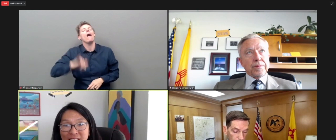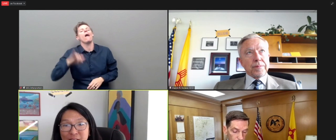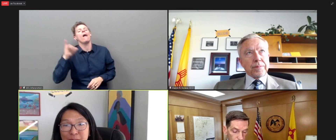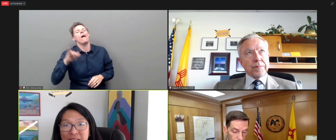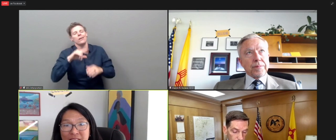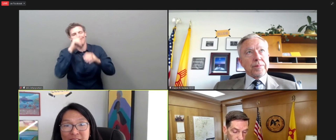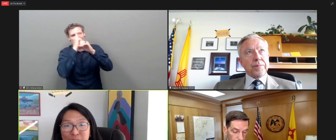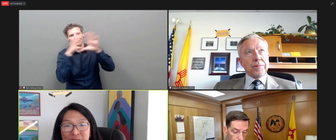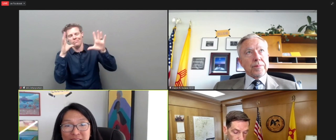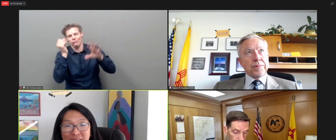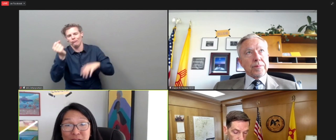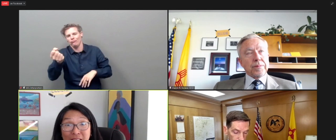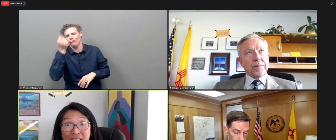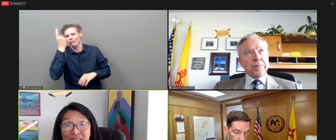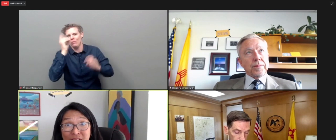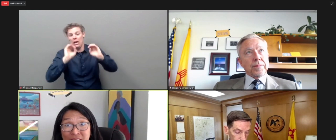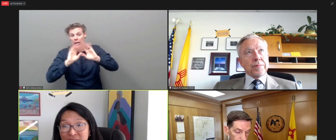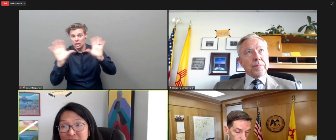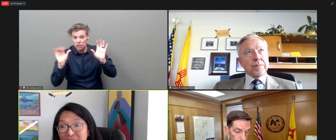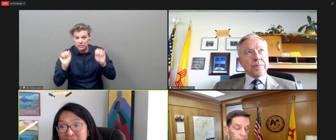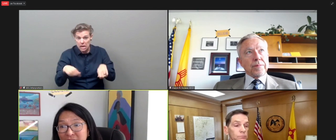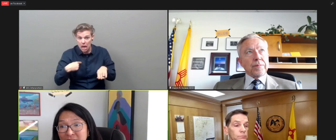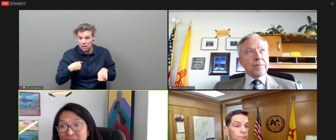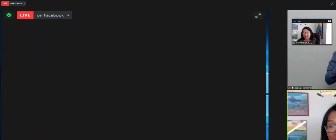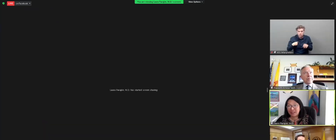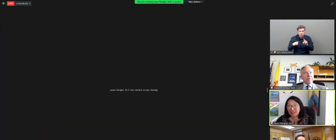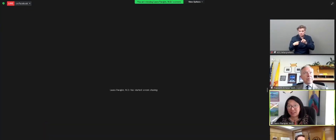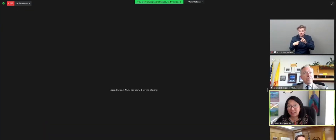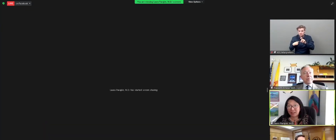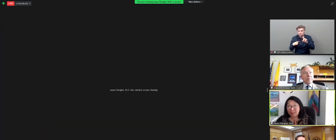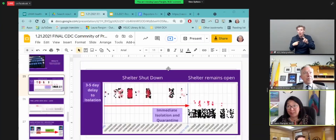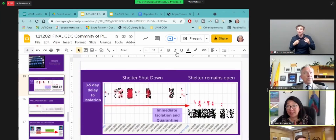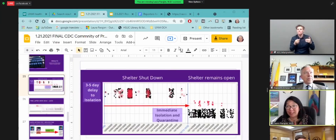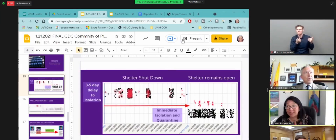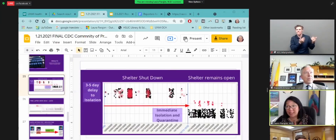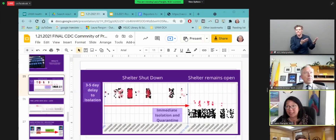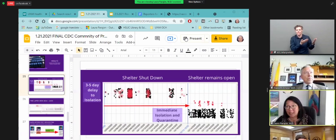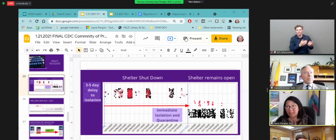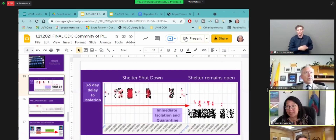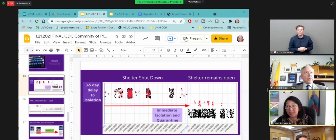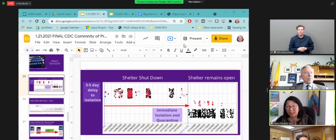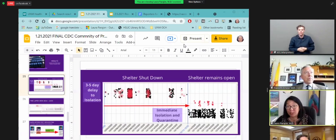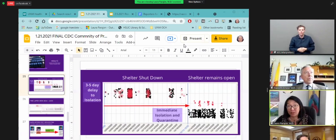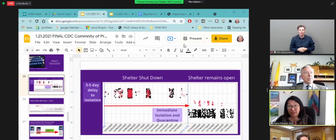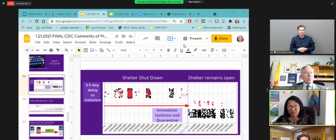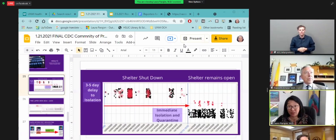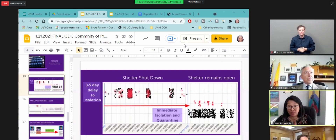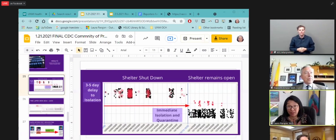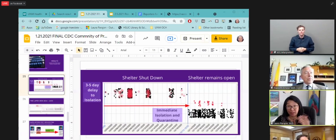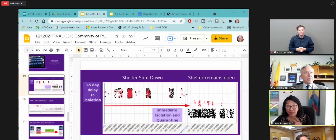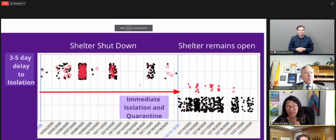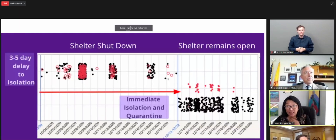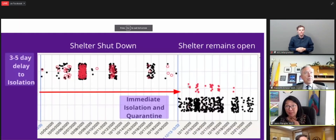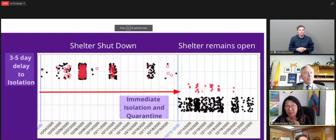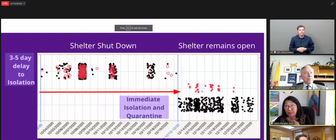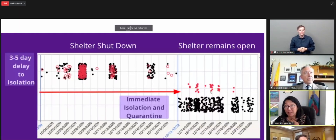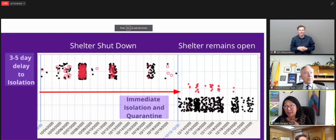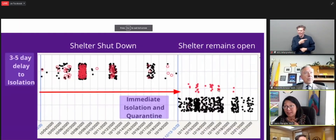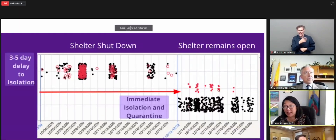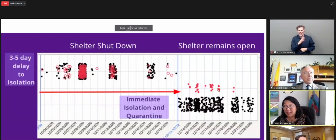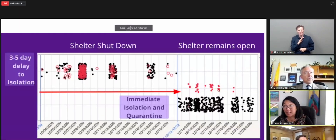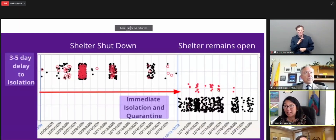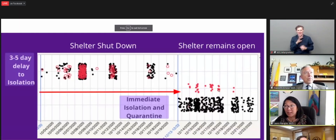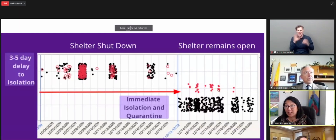stay could potentially work. Is that okay if I do that? It's just a cool visual. We actually published